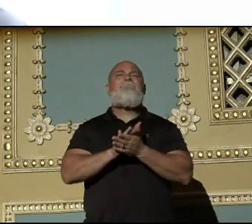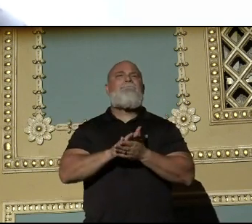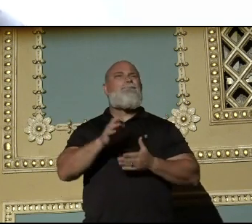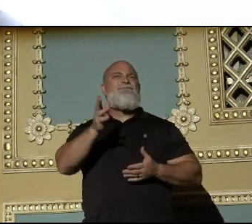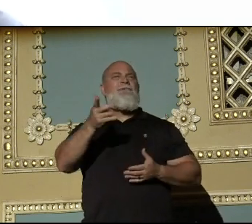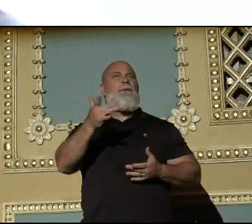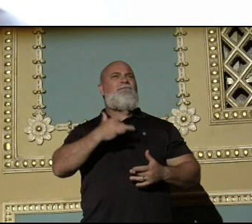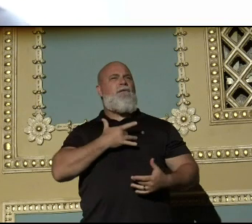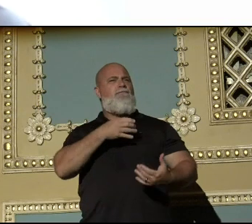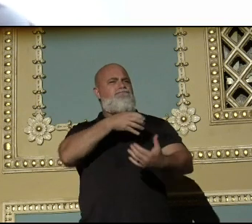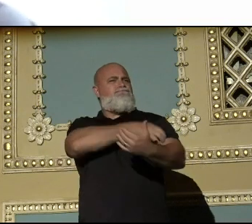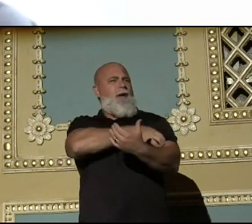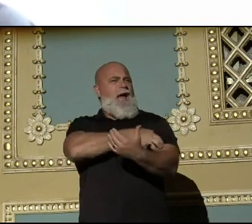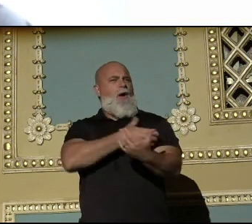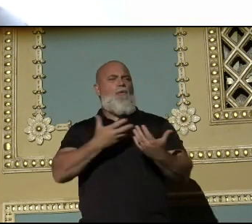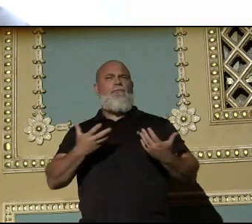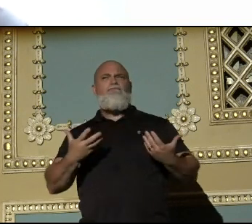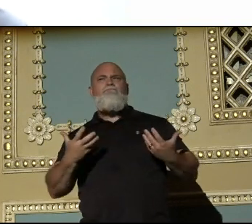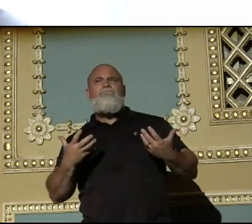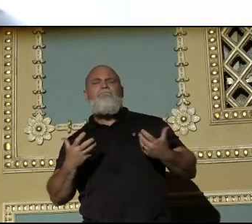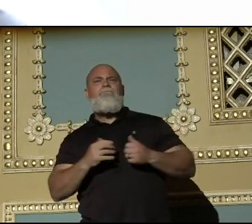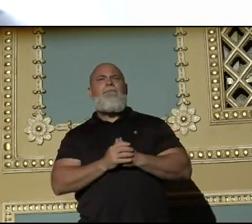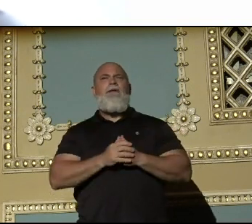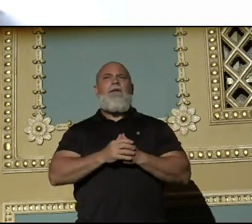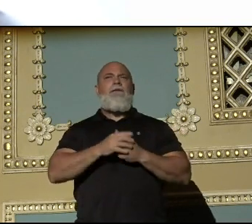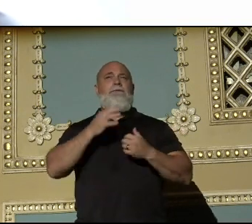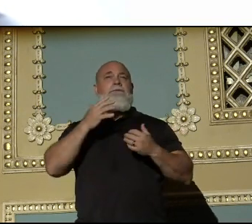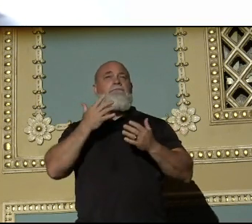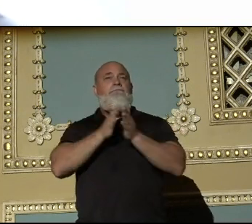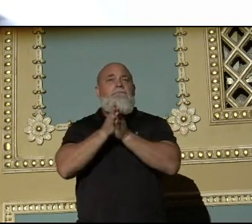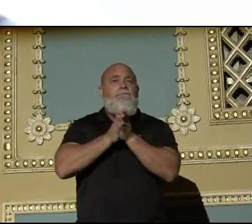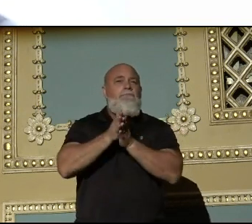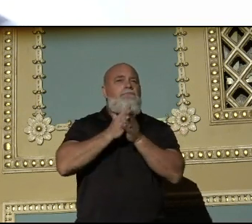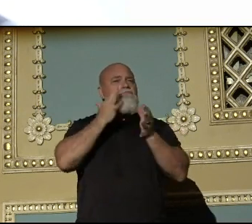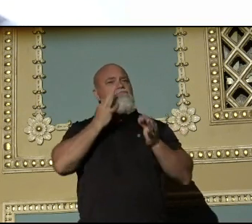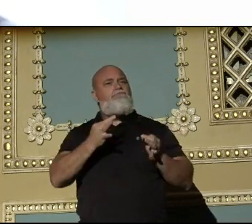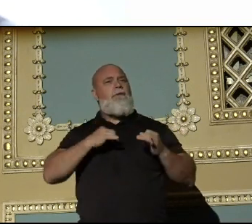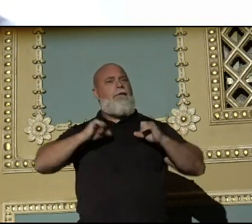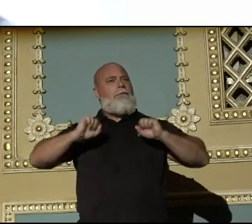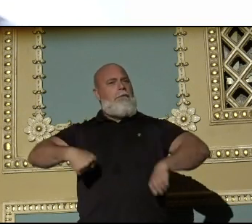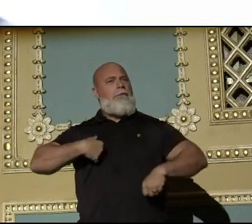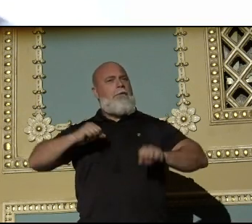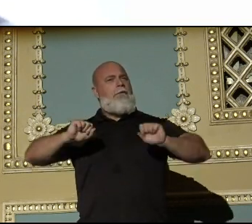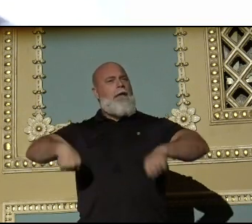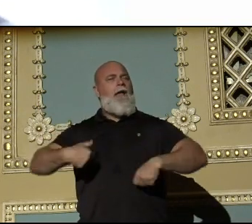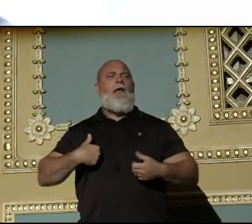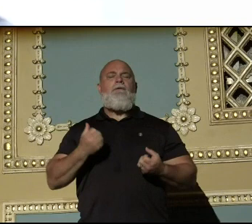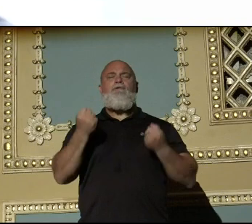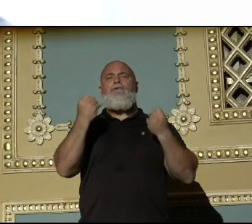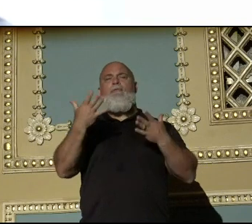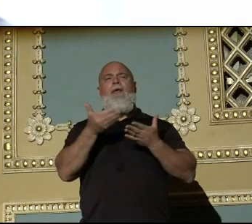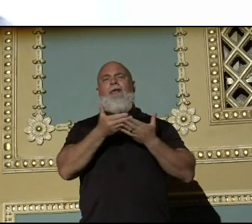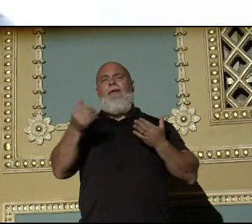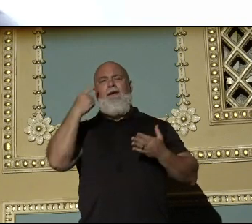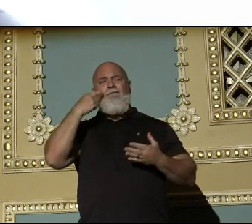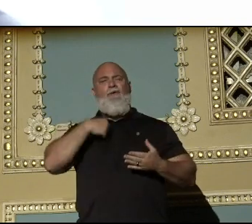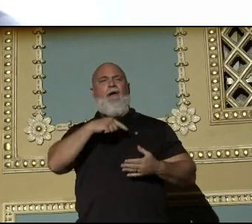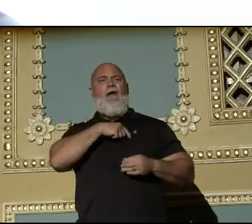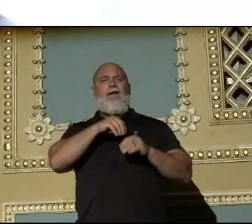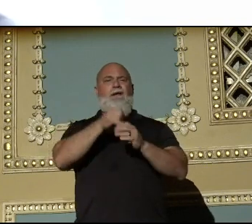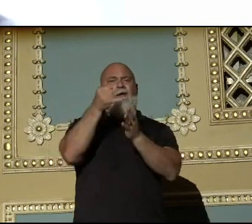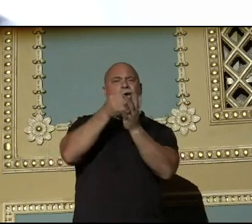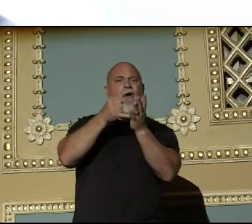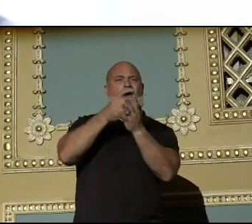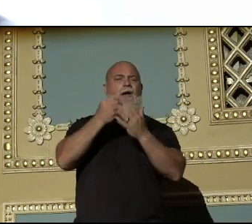power and determination even. There's so many things that are there for us in art and music. And